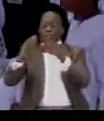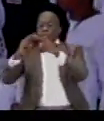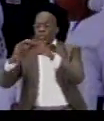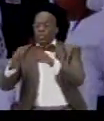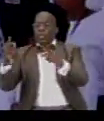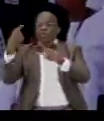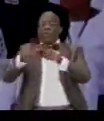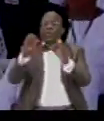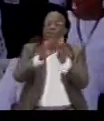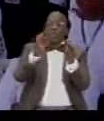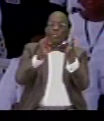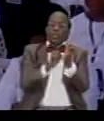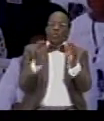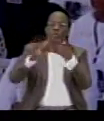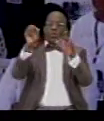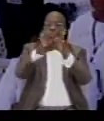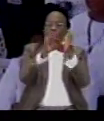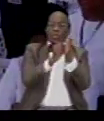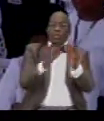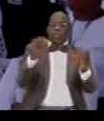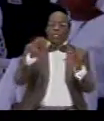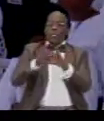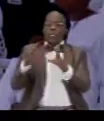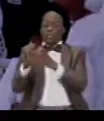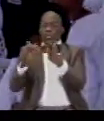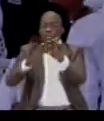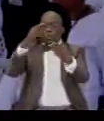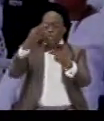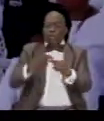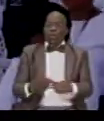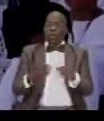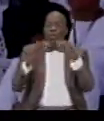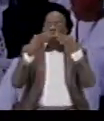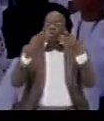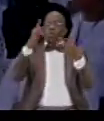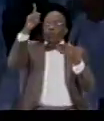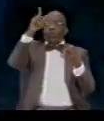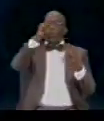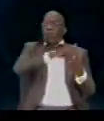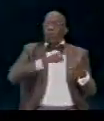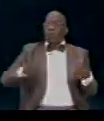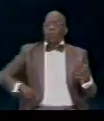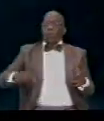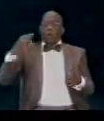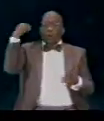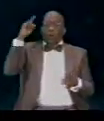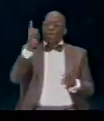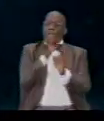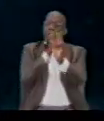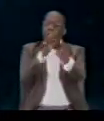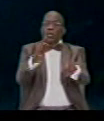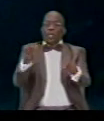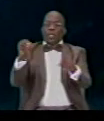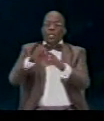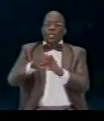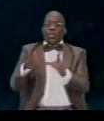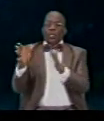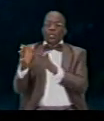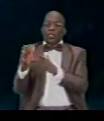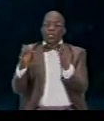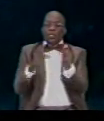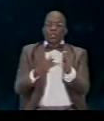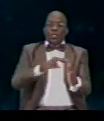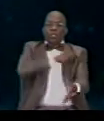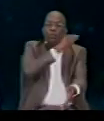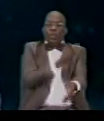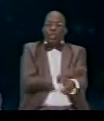in the name of Jesus, thank you, Lord, for the answer. In Jesus' mighty name,